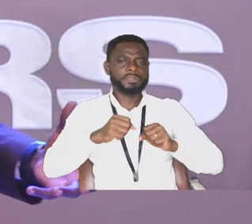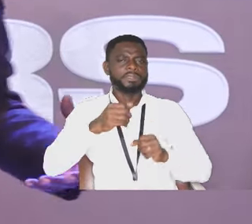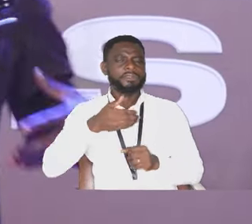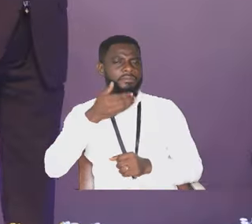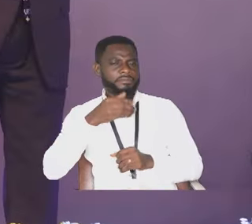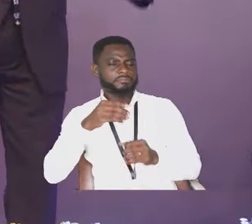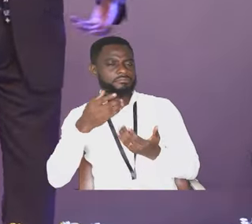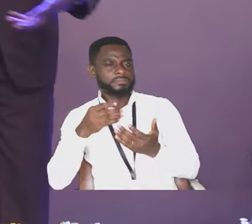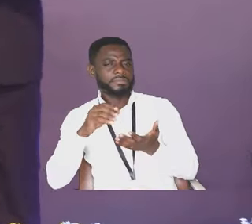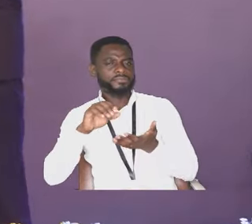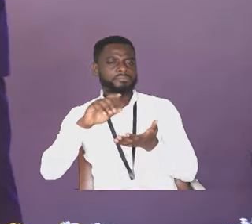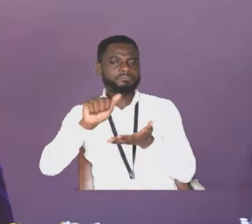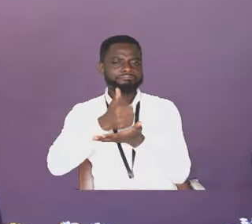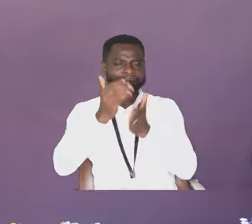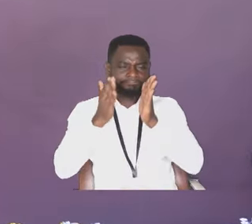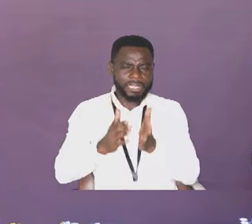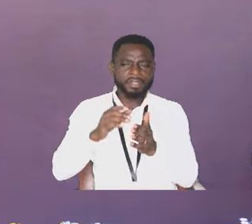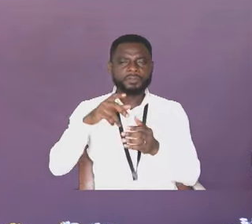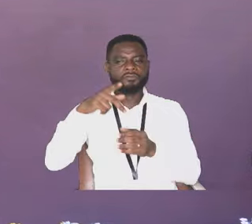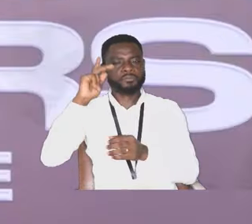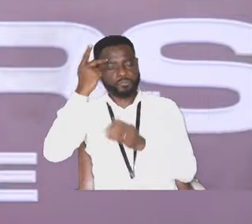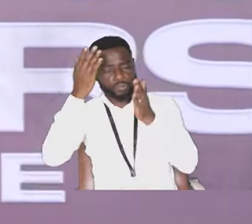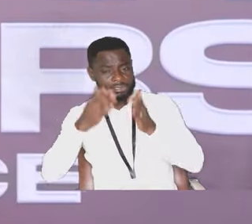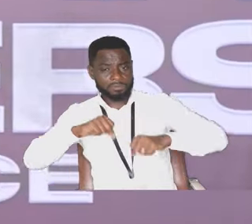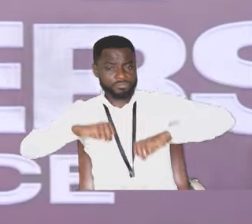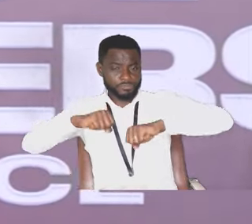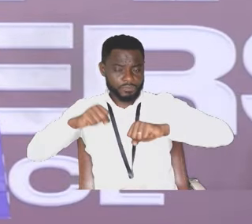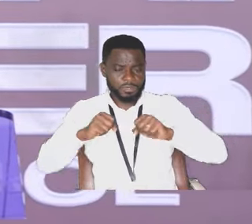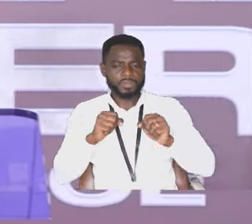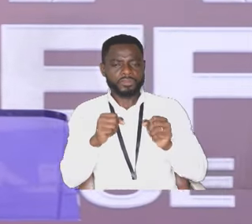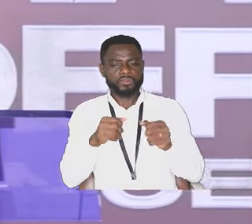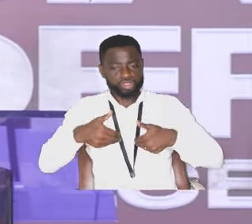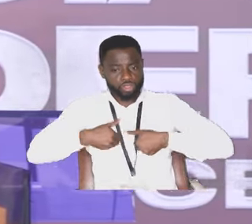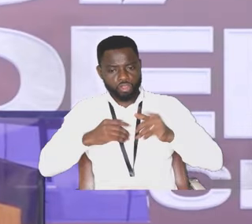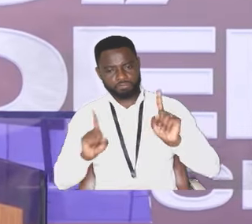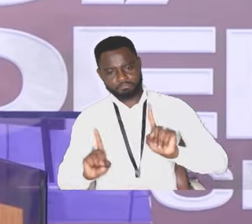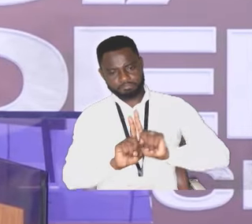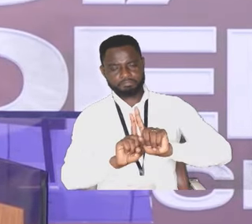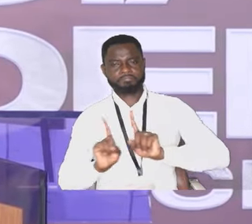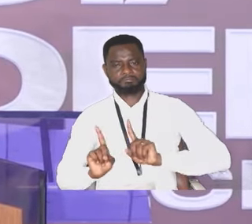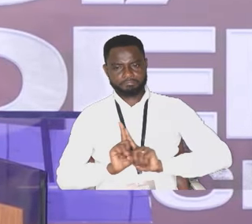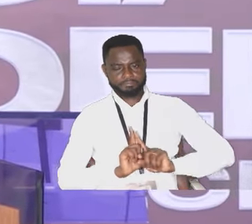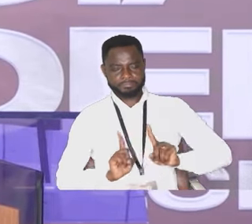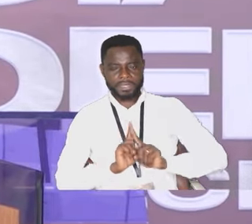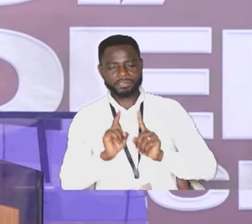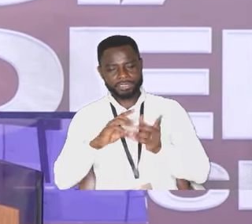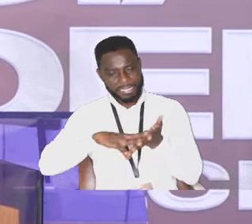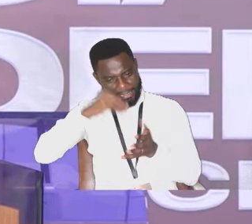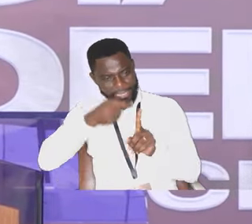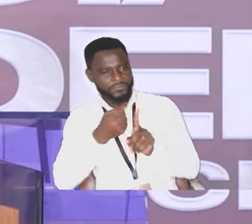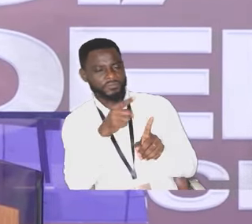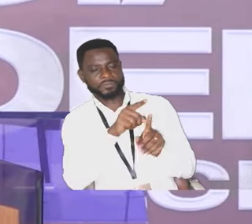diplomats, politicians that we know, that we have these cohorts that will come along with them. Then they will